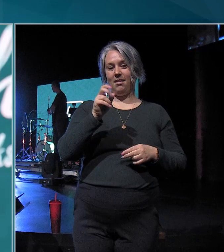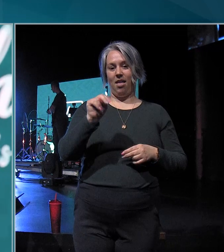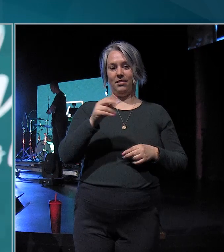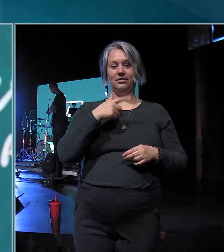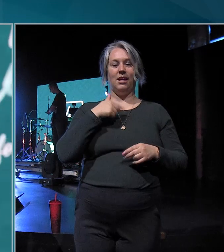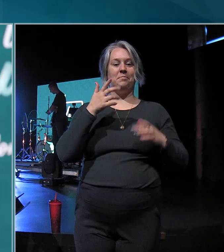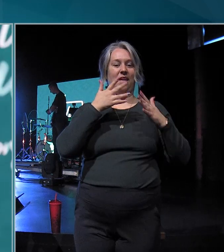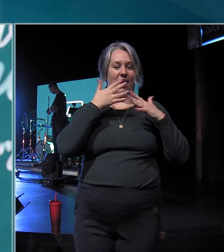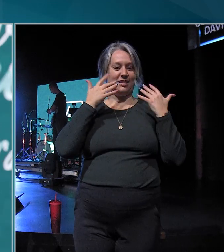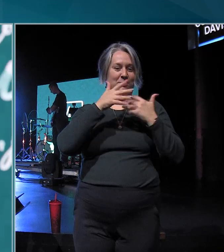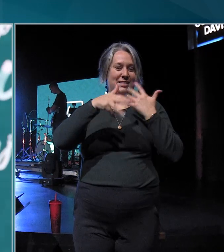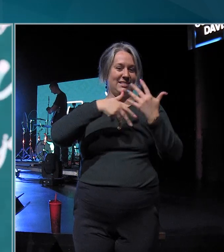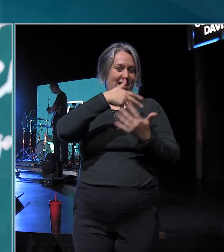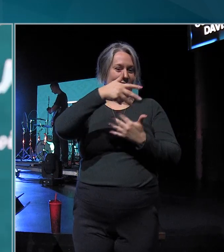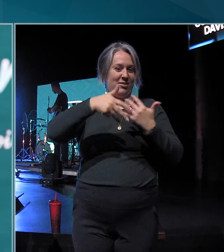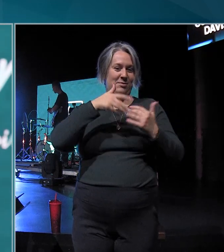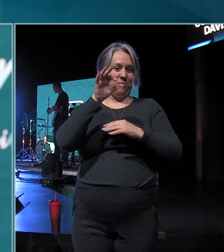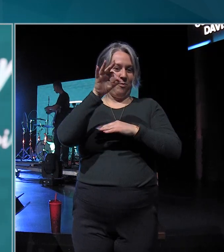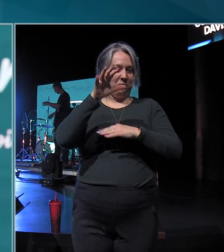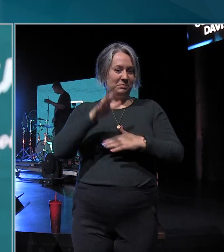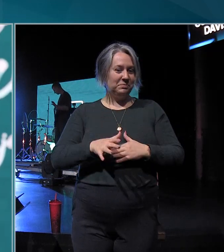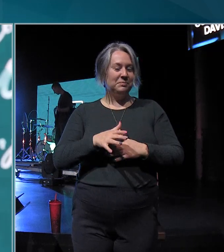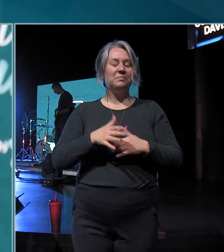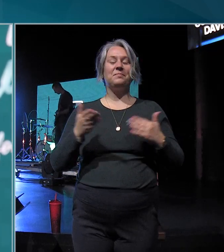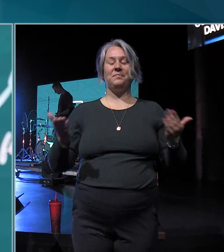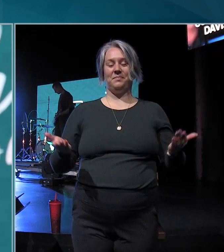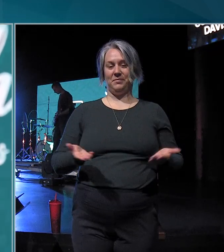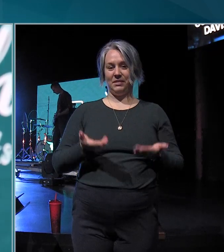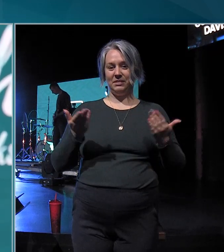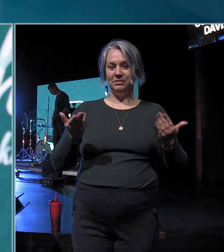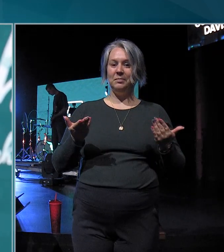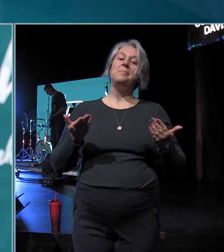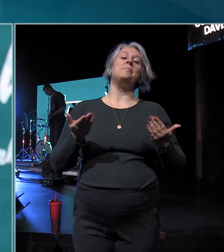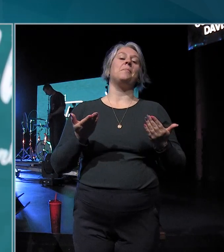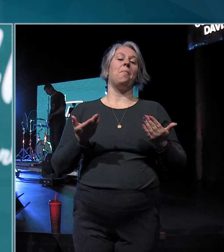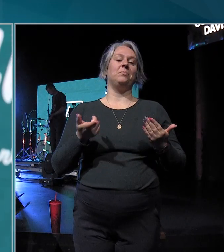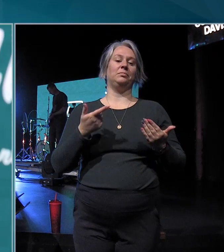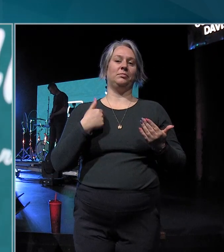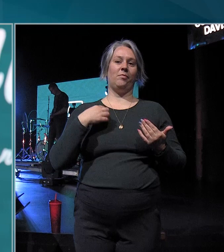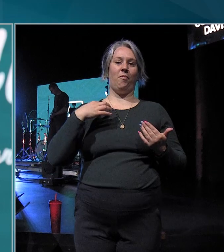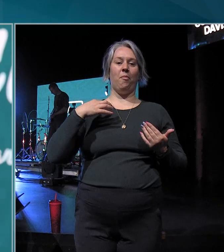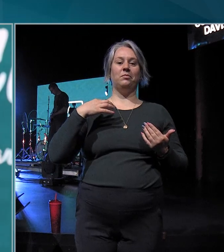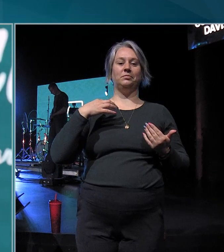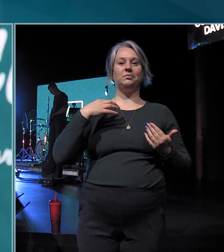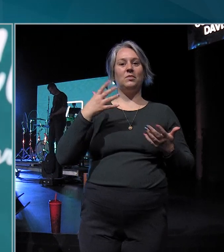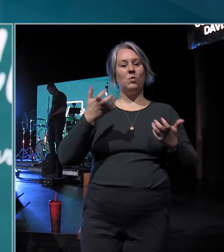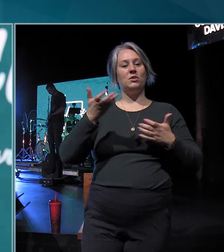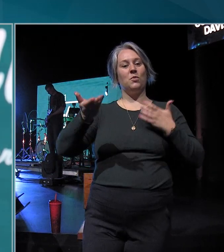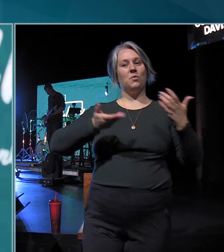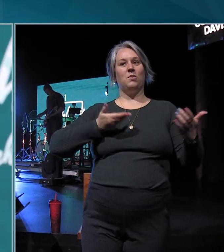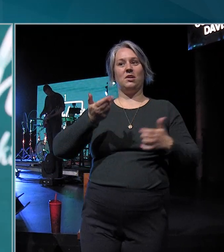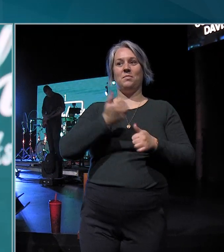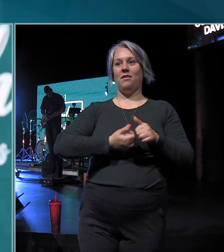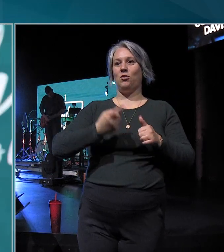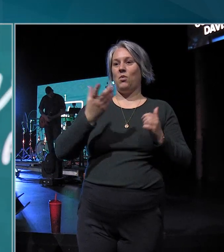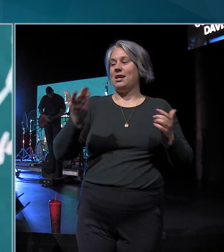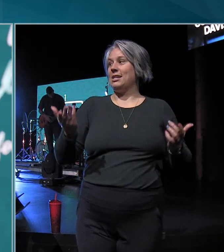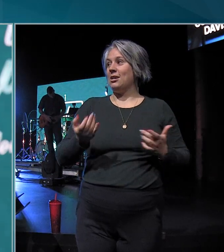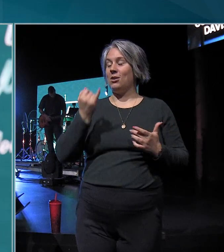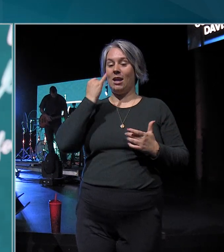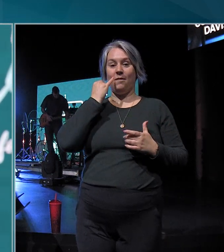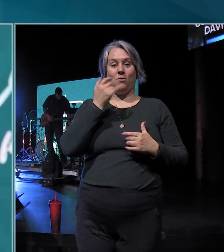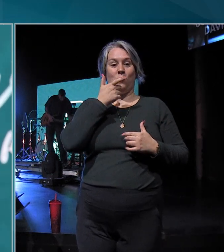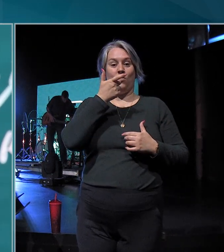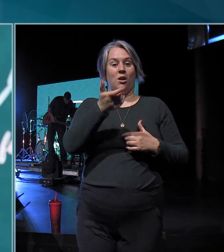hospitality pastor and Team WC, also known as a volunteer pastor. And I just want to welcome you here. And if you're joining us online,